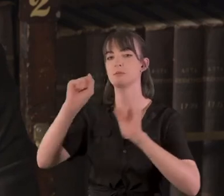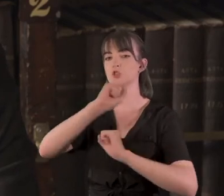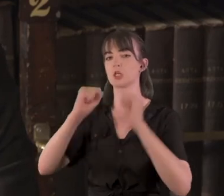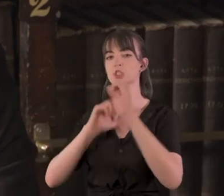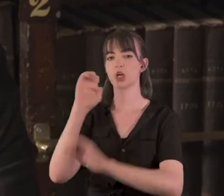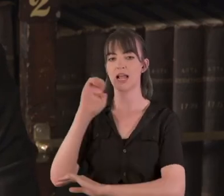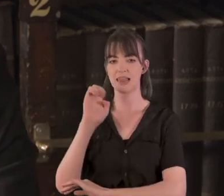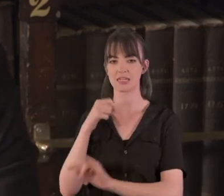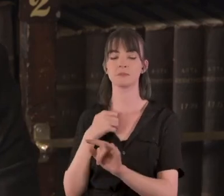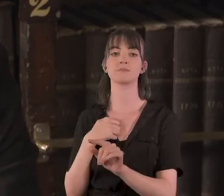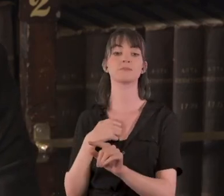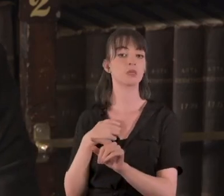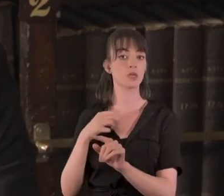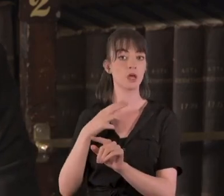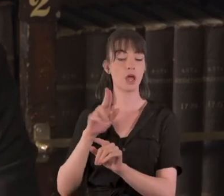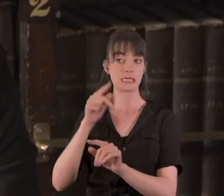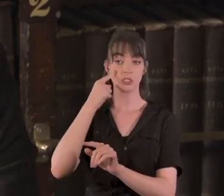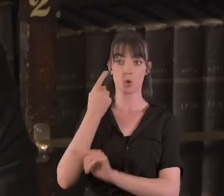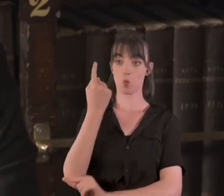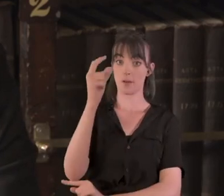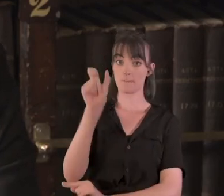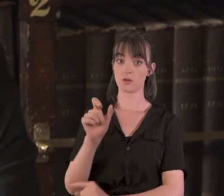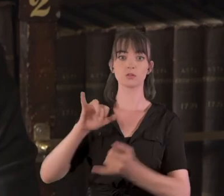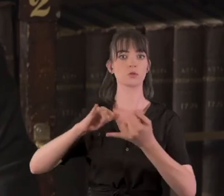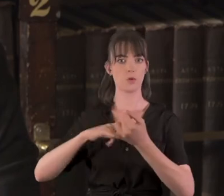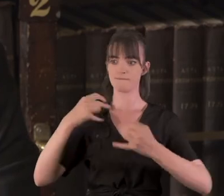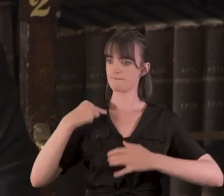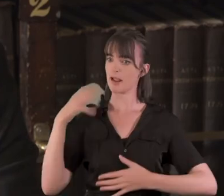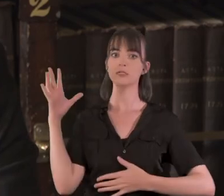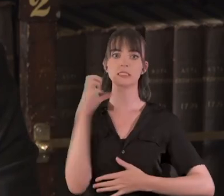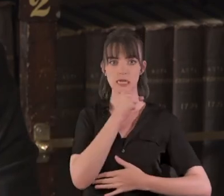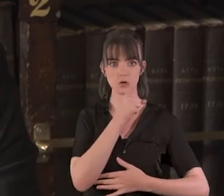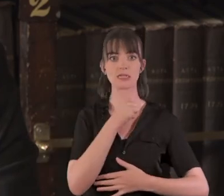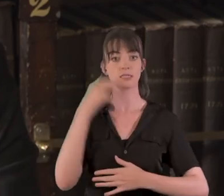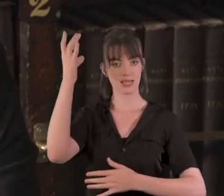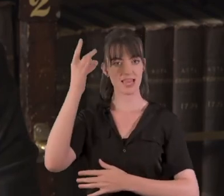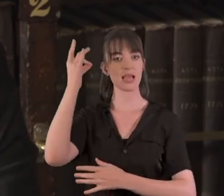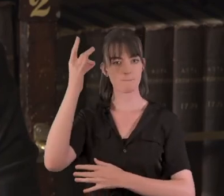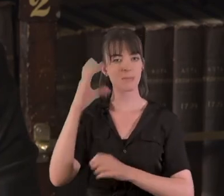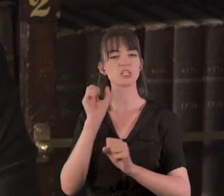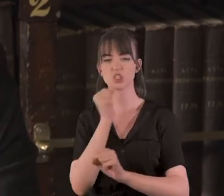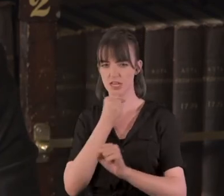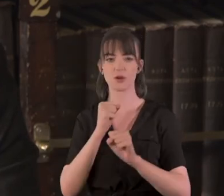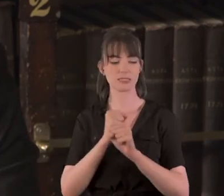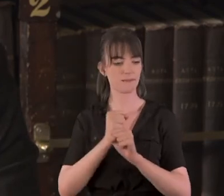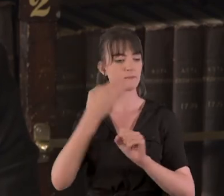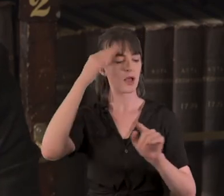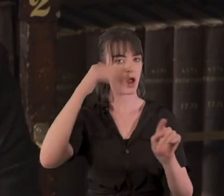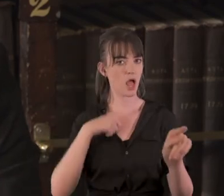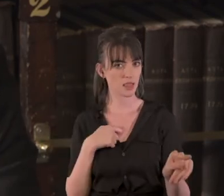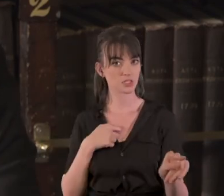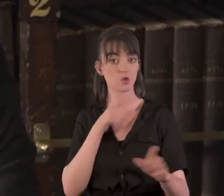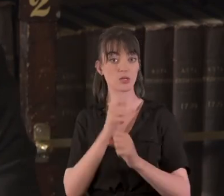that one person, I think, who is genuinely sincere about Ireland in this period is the King, about whom yes. we spoke. And I